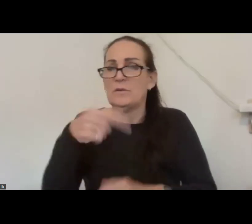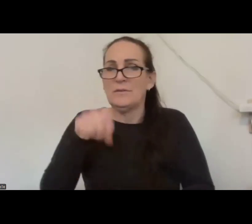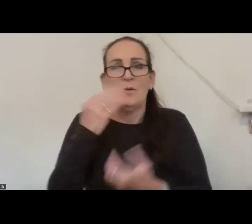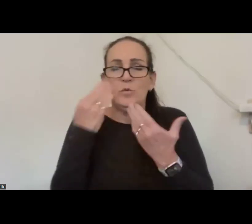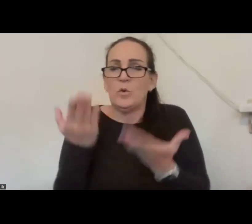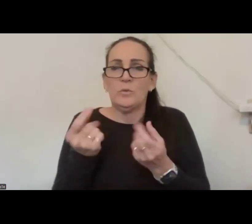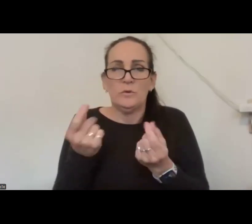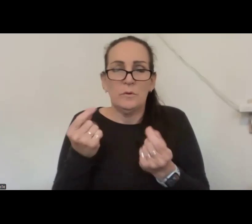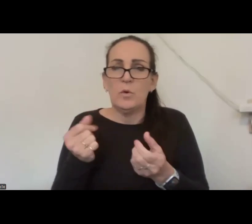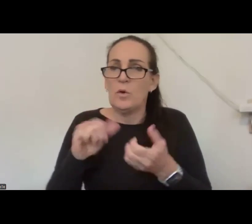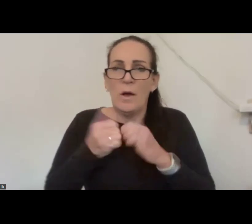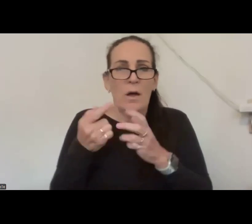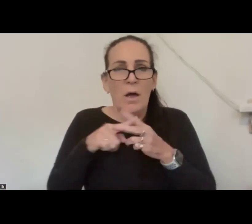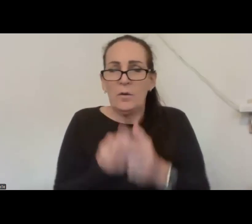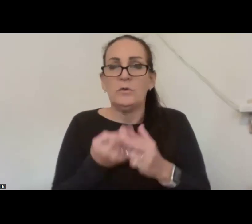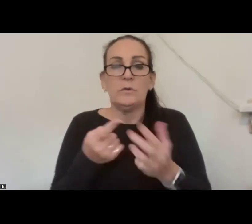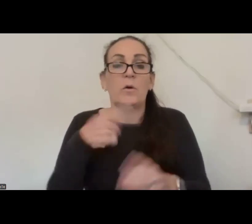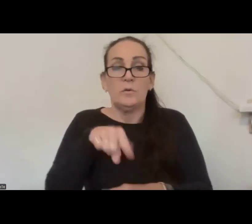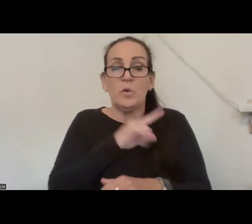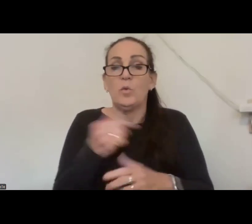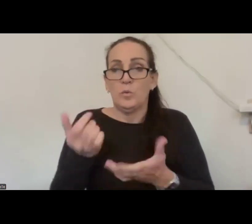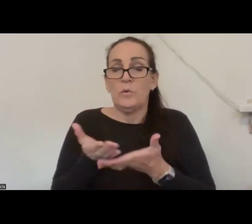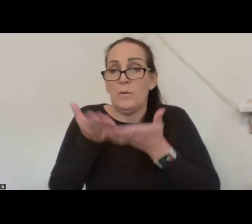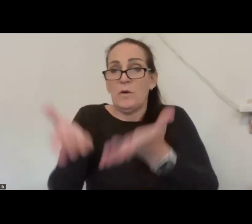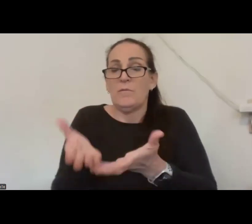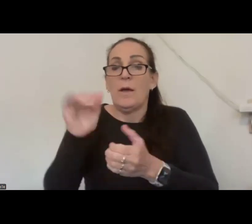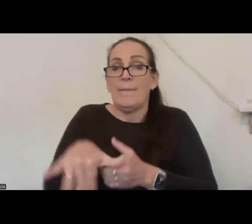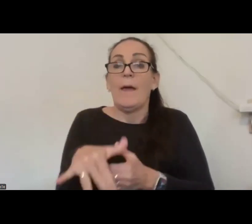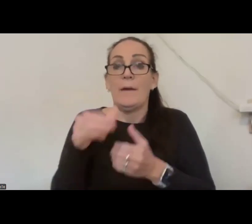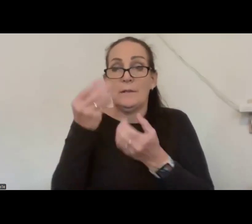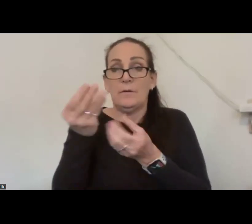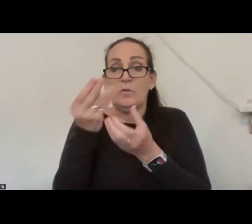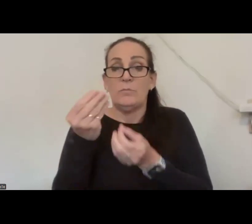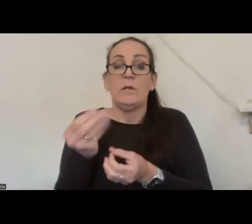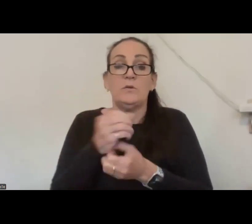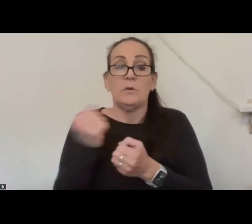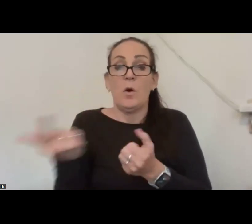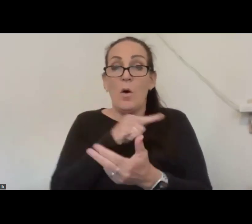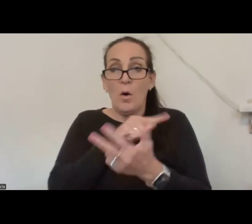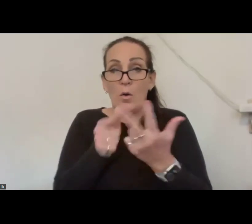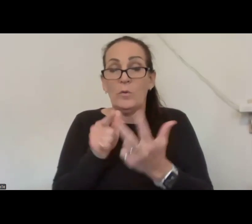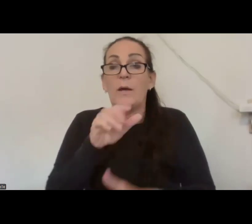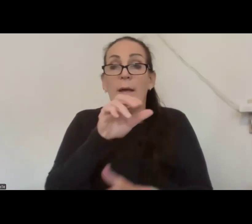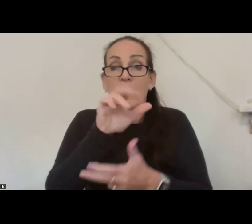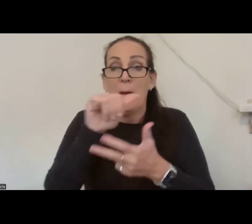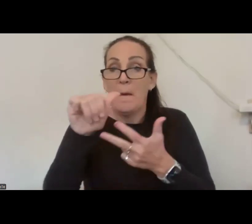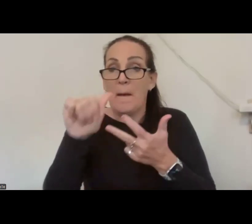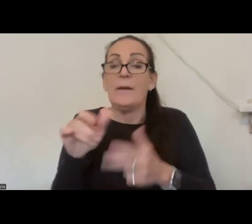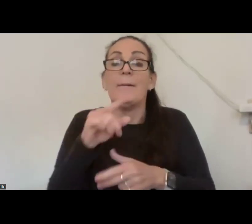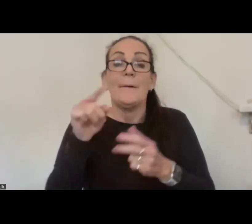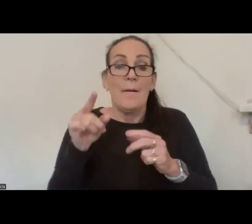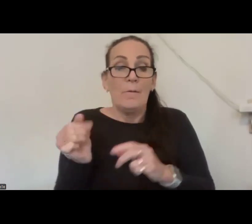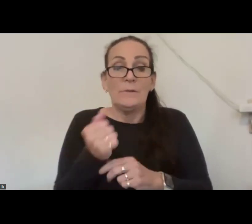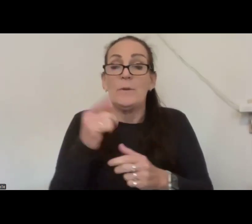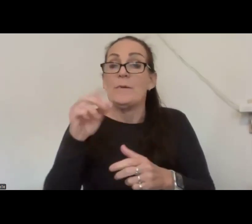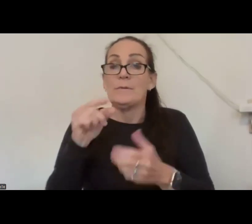our information and assistance that we provide in all 3 AAAs. The second area would be senior nutrition. These